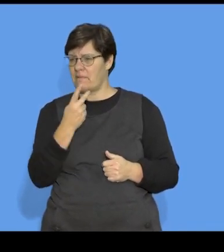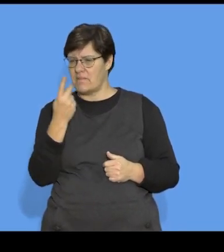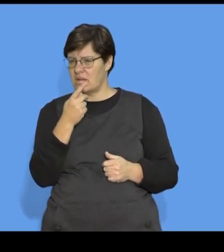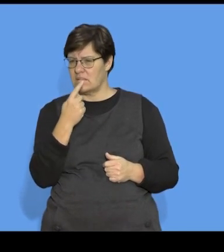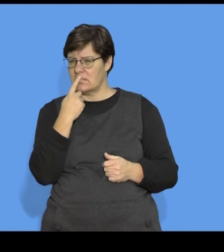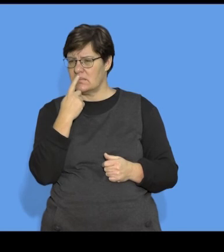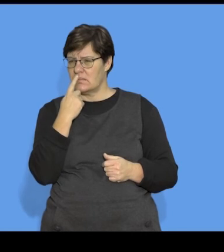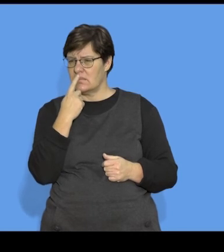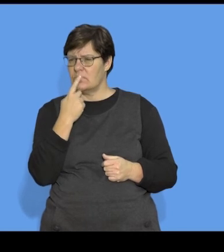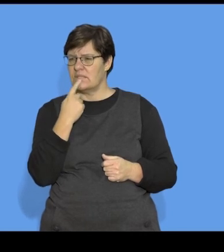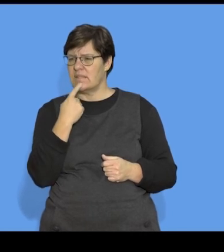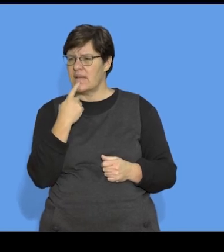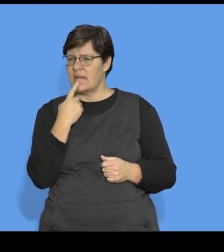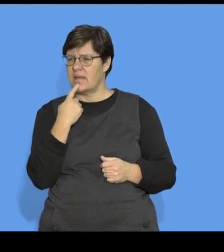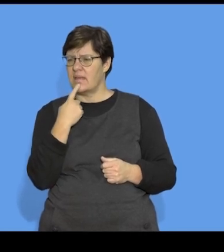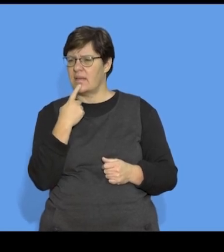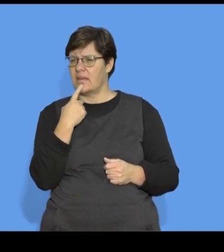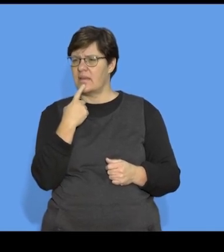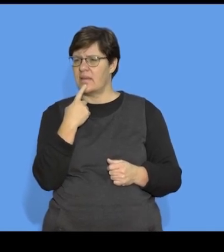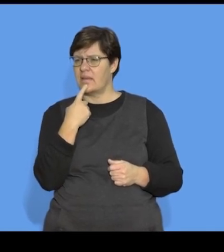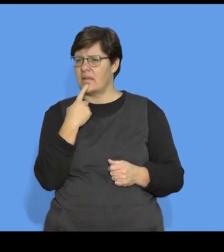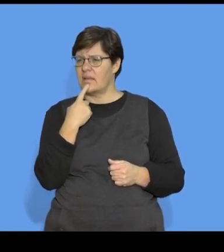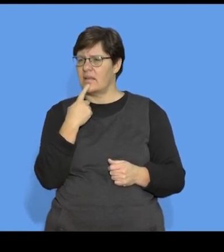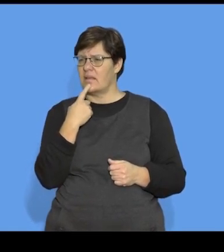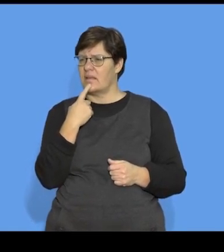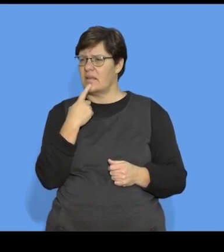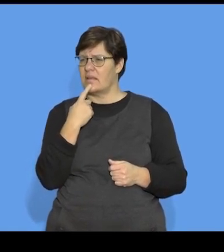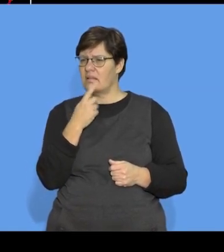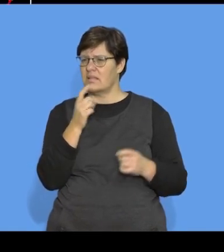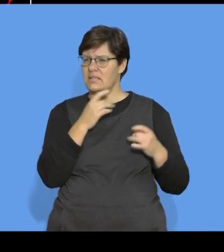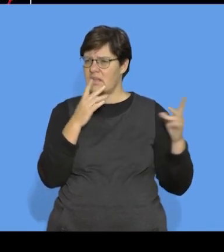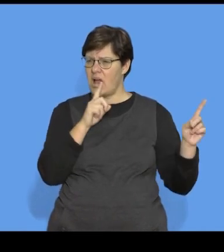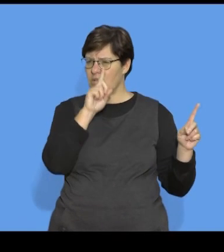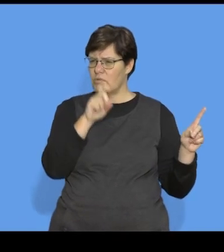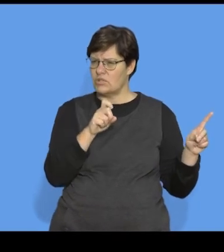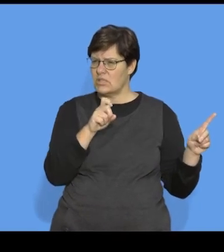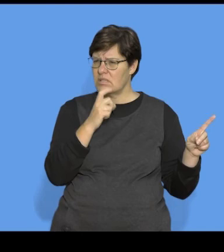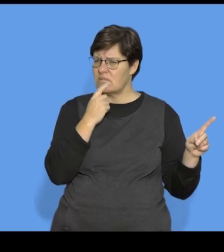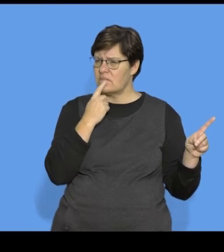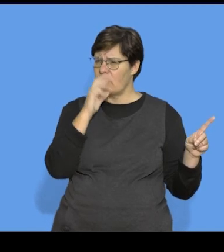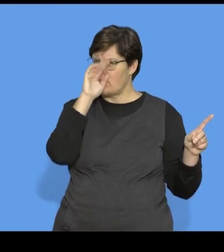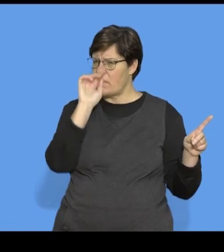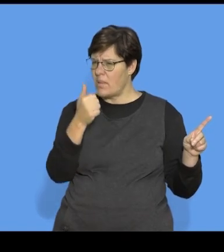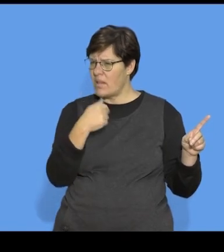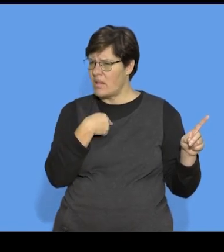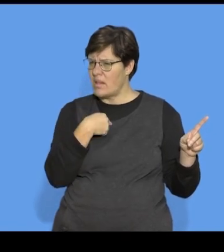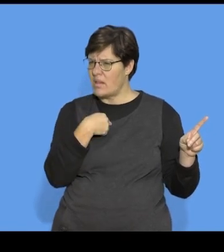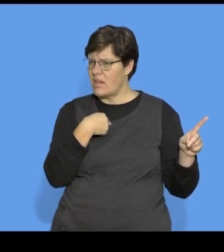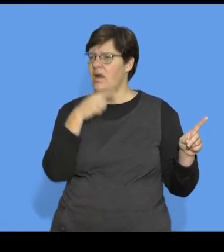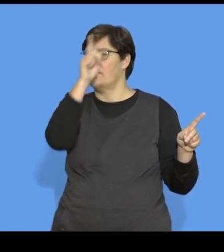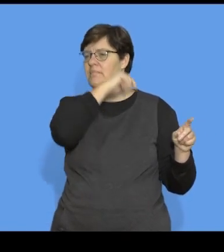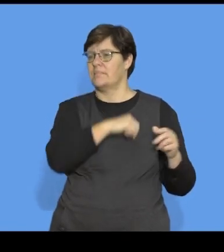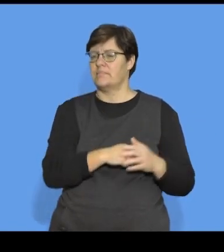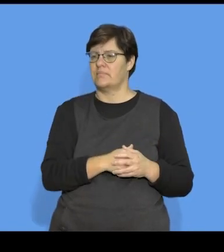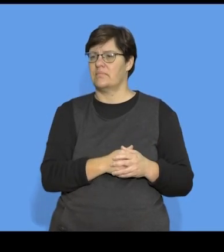There was, we need to find that one there where they, it was in our, I think in the start of the question, if I remember